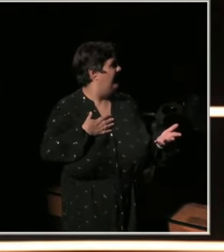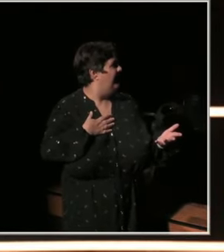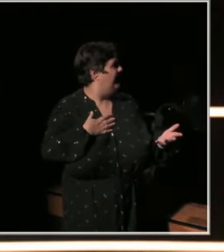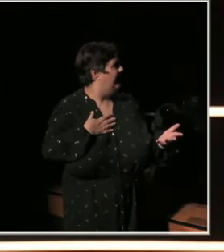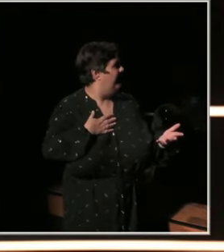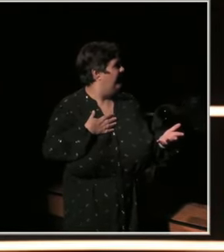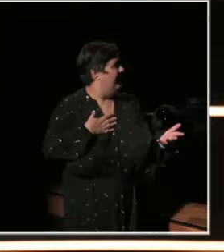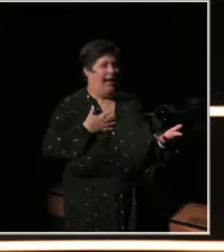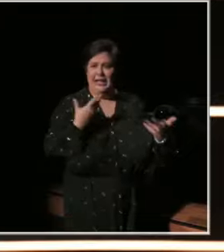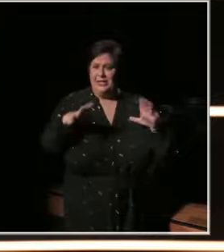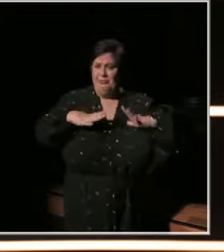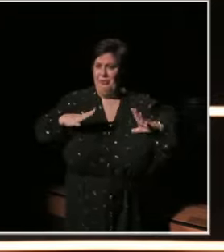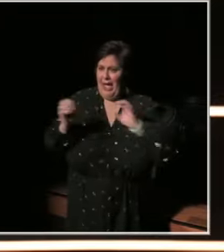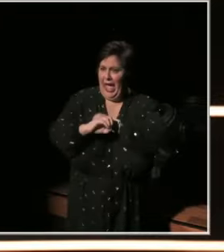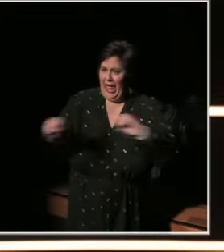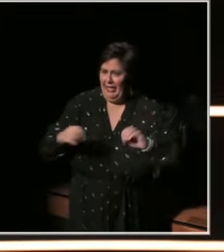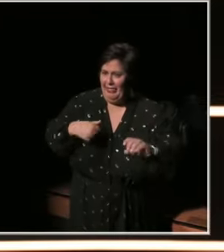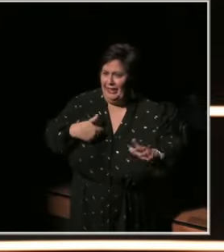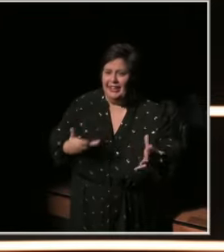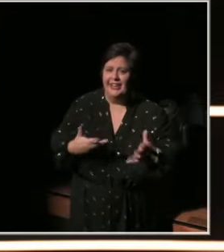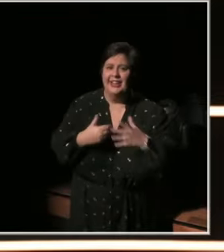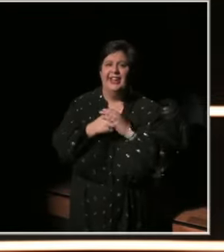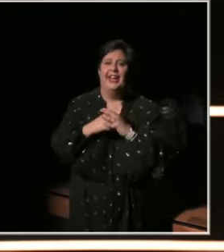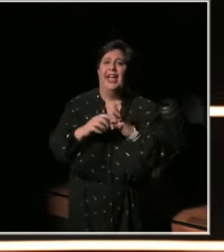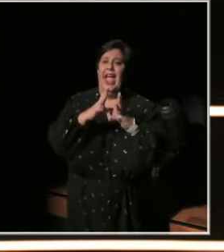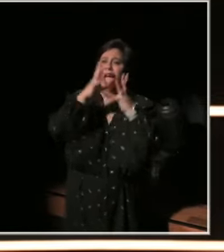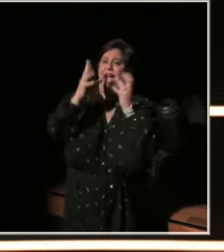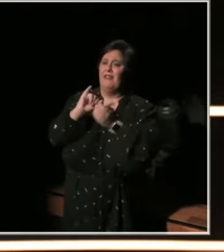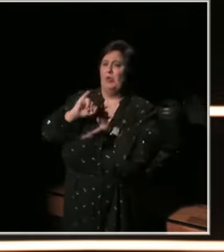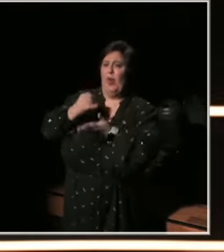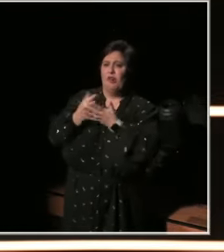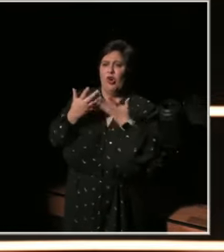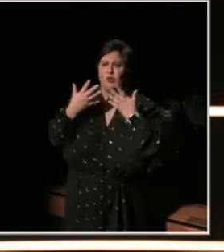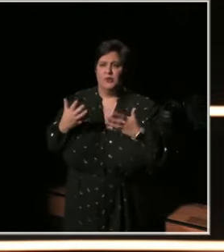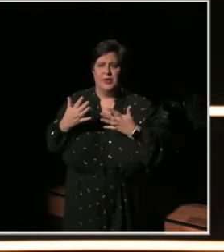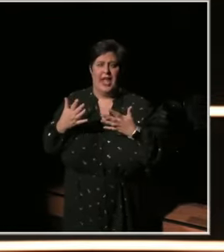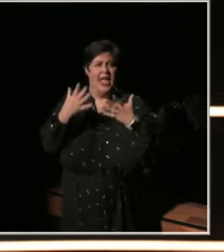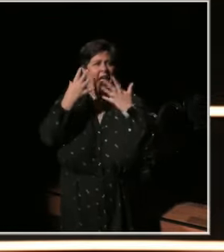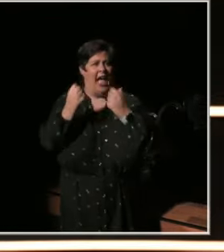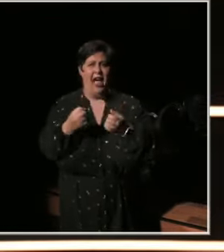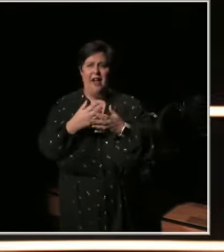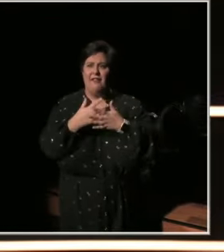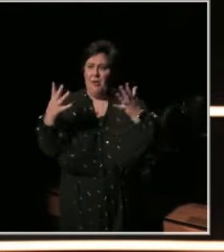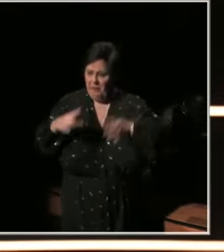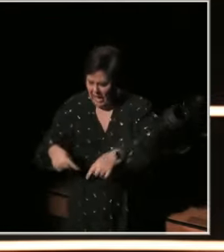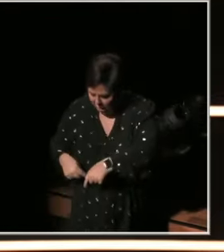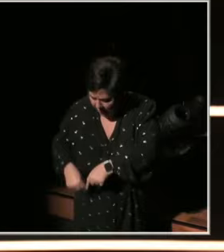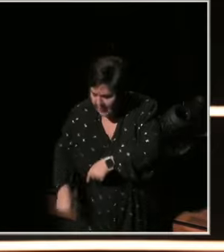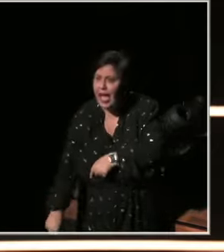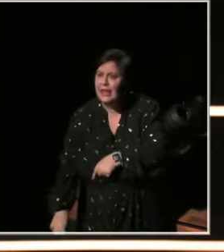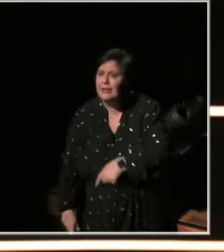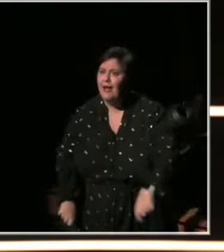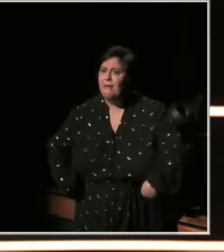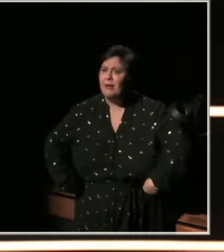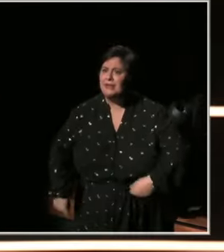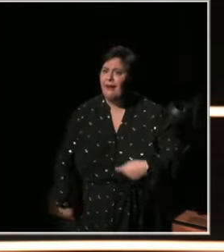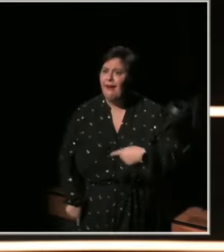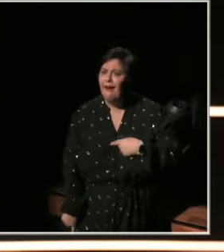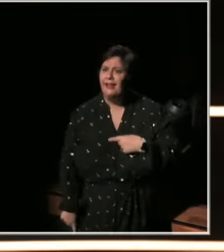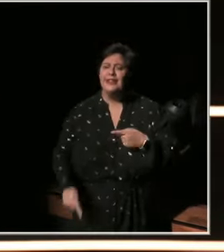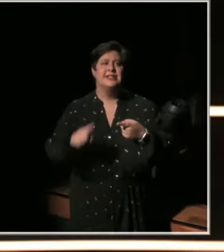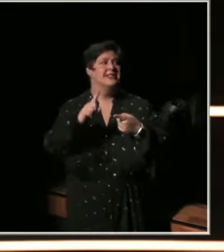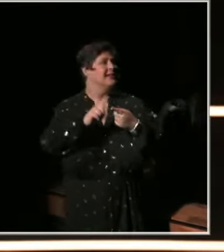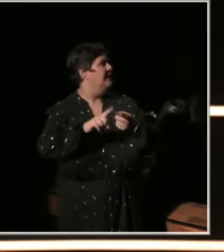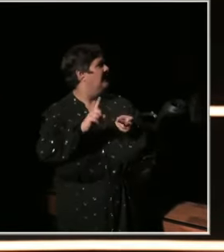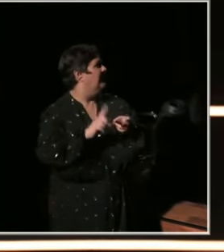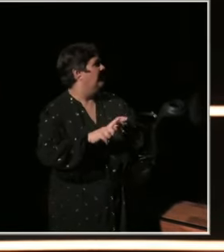I didn't prepare anything because I didn't think I was going to win. Everything went wrong today. There's like a huge run in my stockings and my hair is